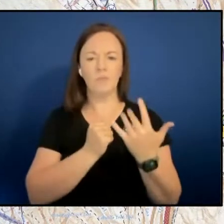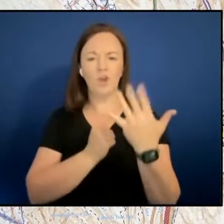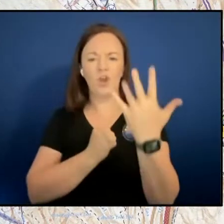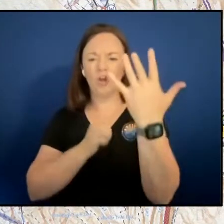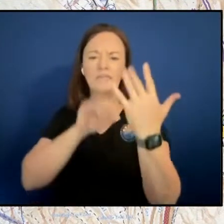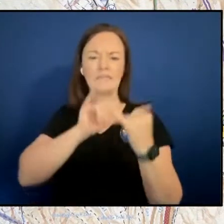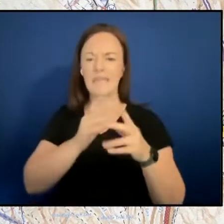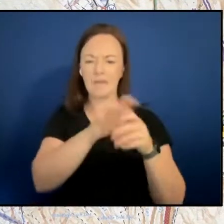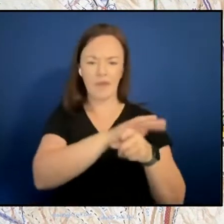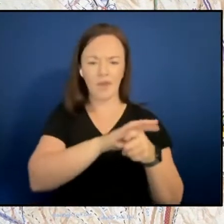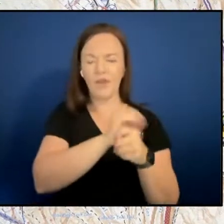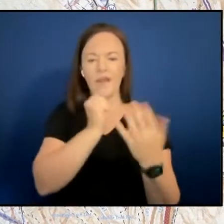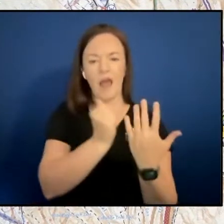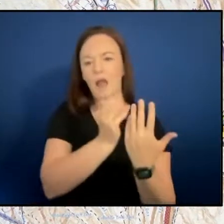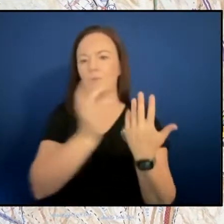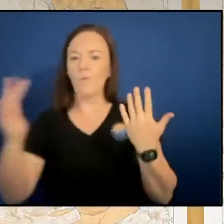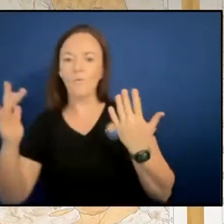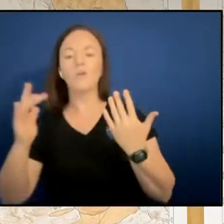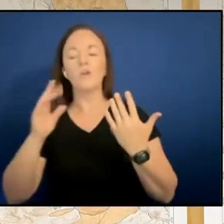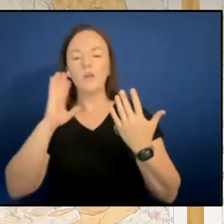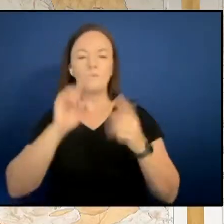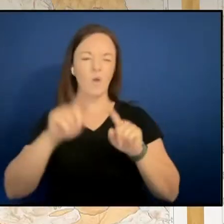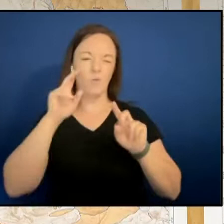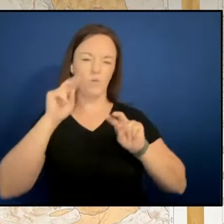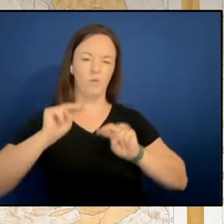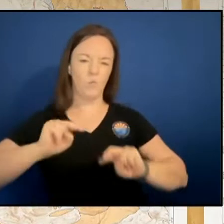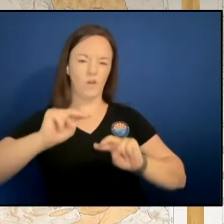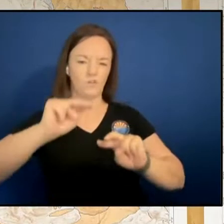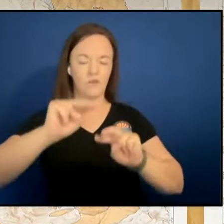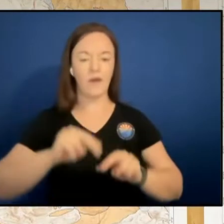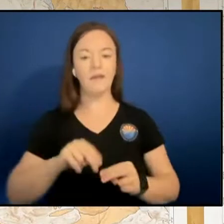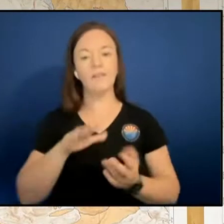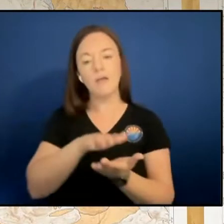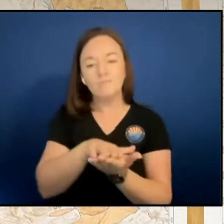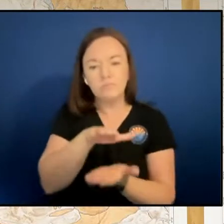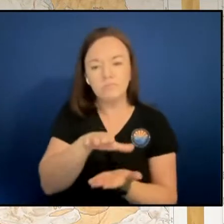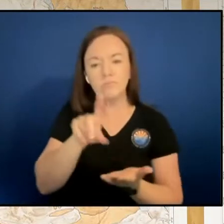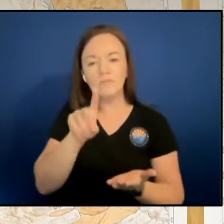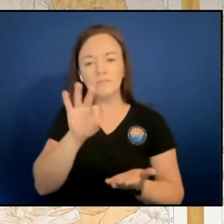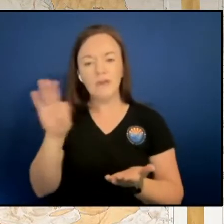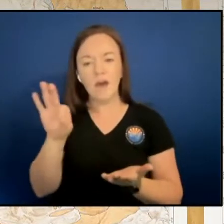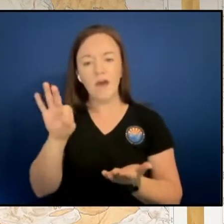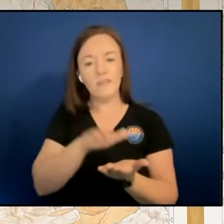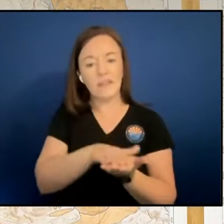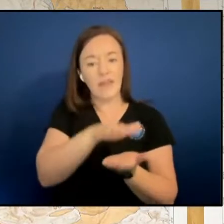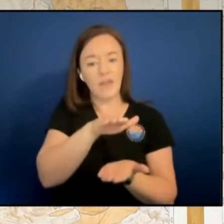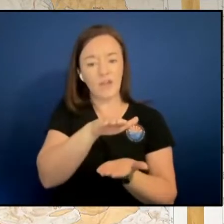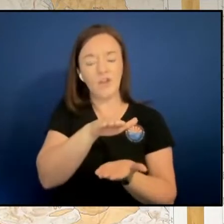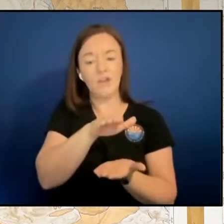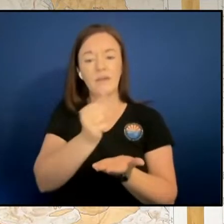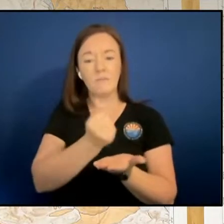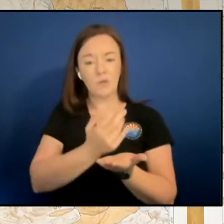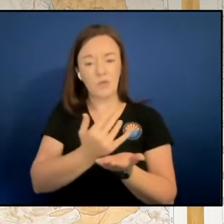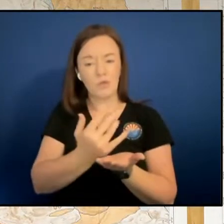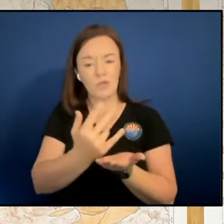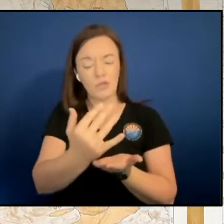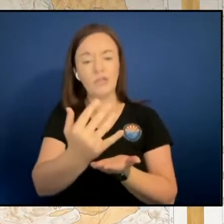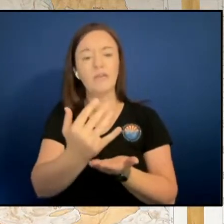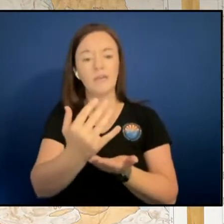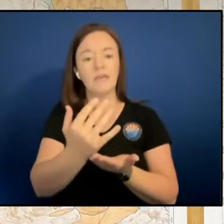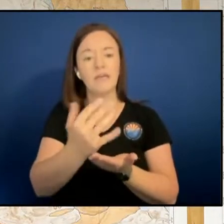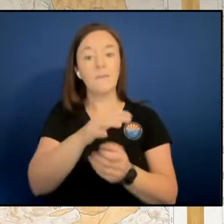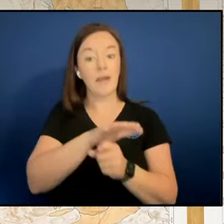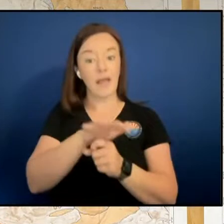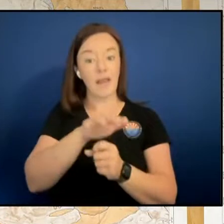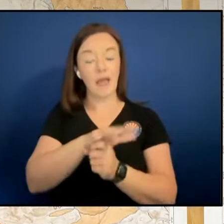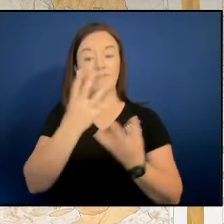And one good thing is that when we're talking about just that duff layer burning, moisture getting down in there, enough moisture where it moistens up all